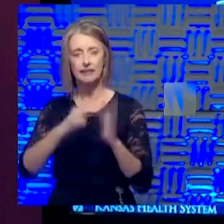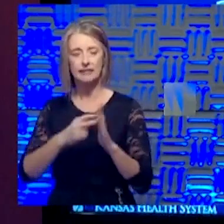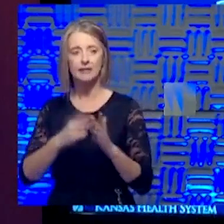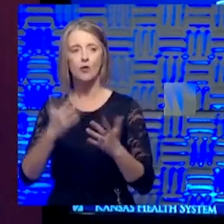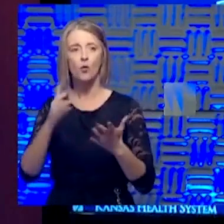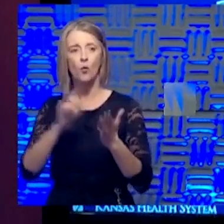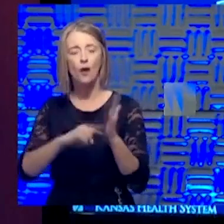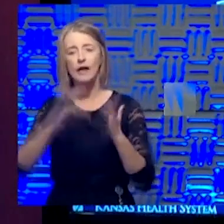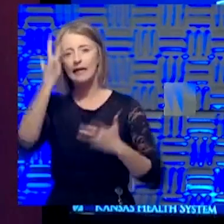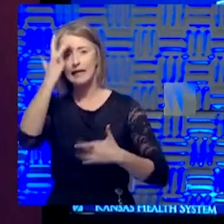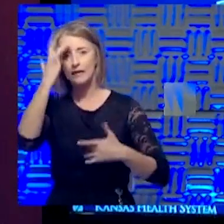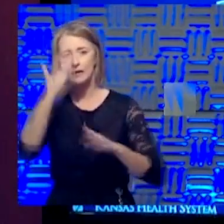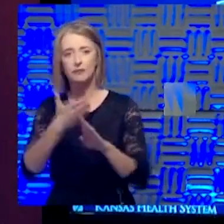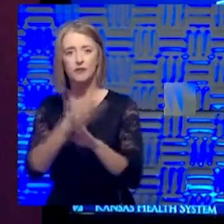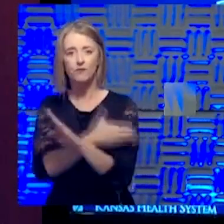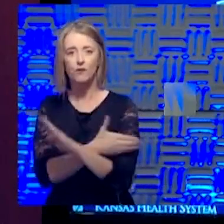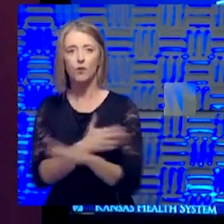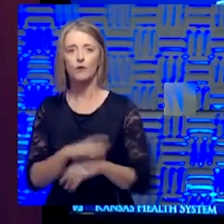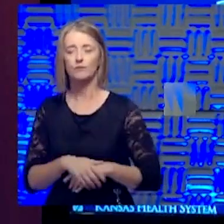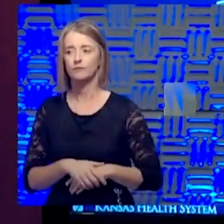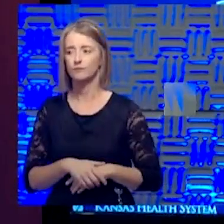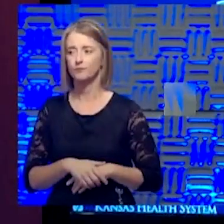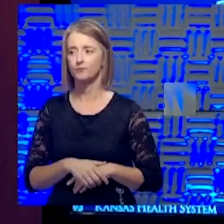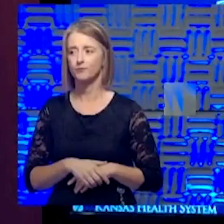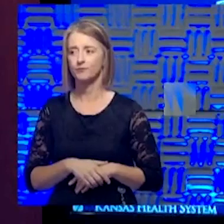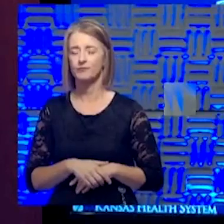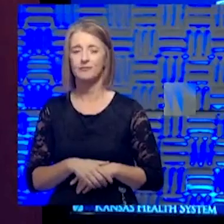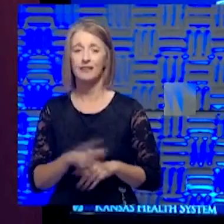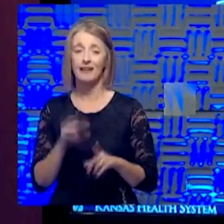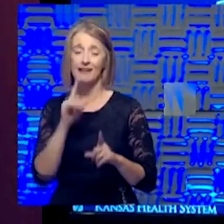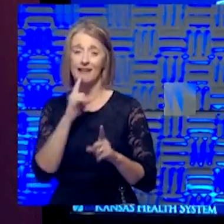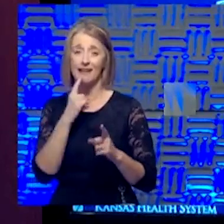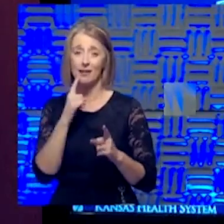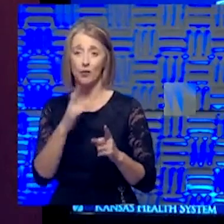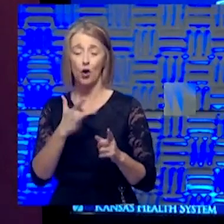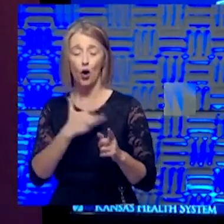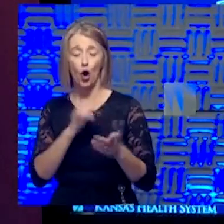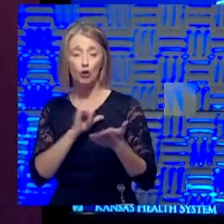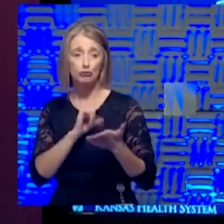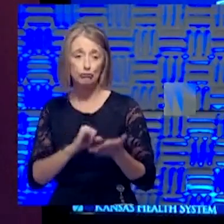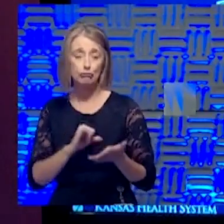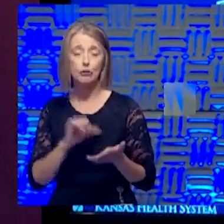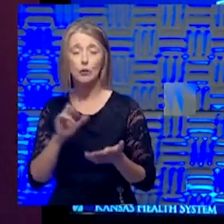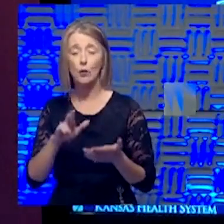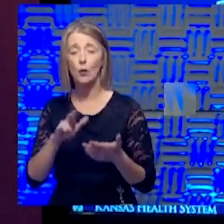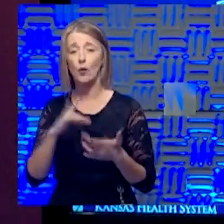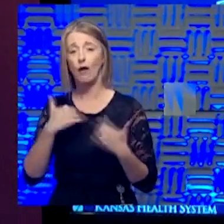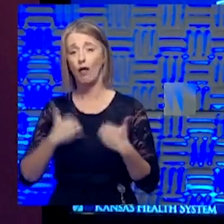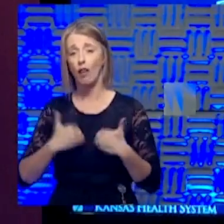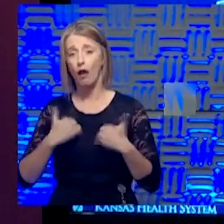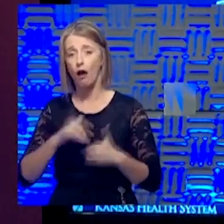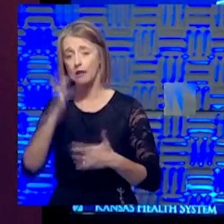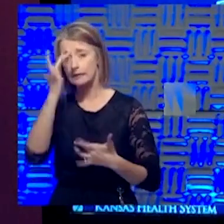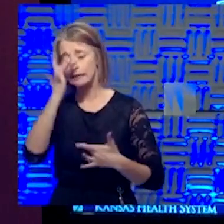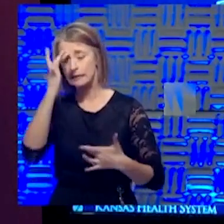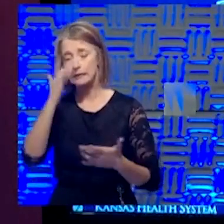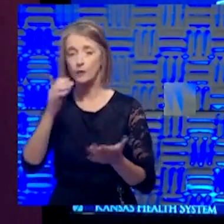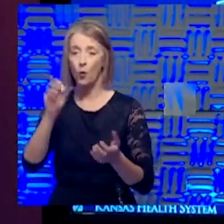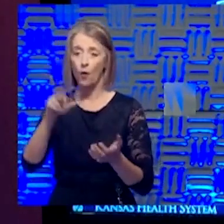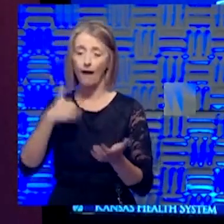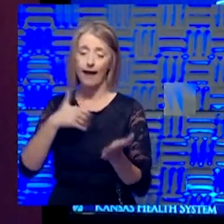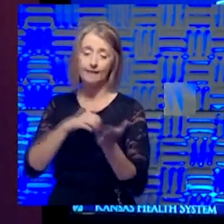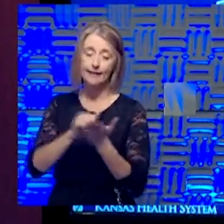in medicine, anytime you have underlying conditions, it does affect how you do, whether you're going to go through heart surgery, or you have lung disease, or cancer,